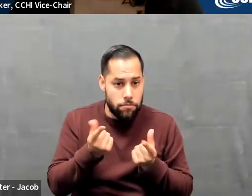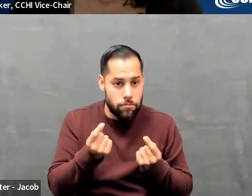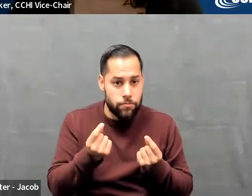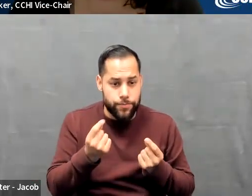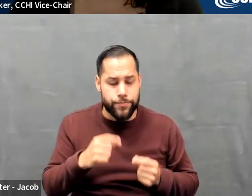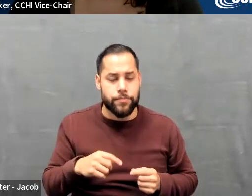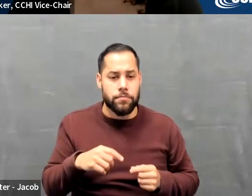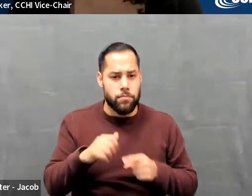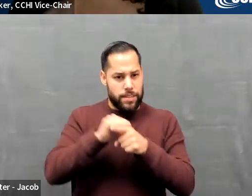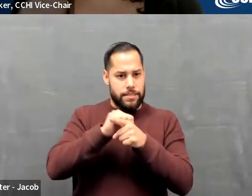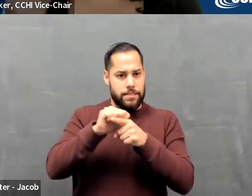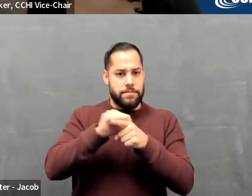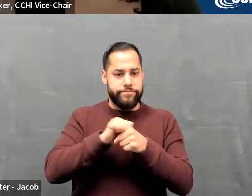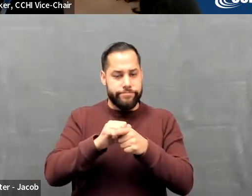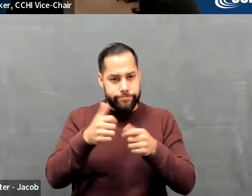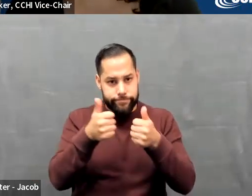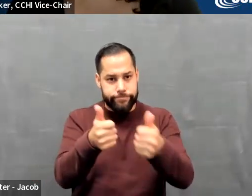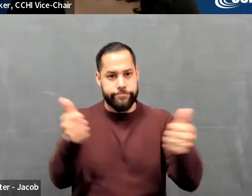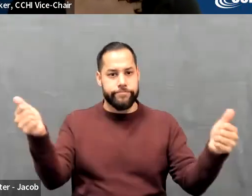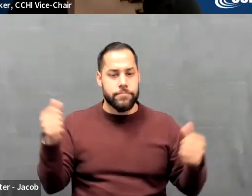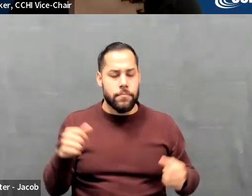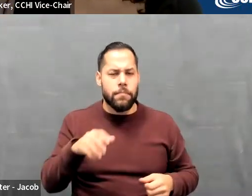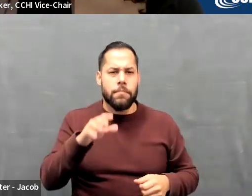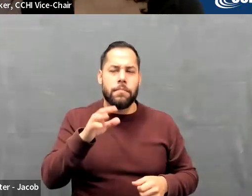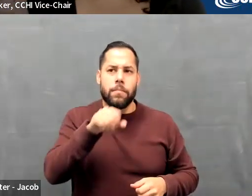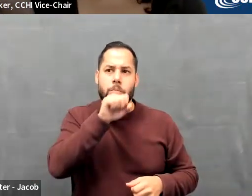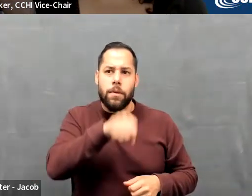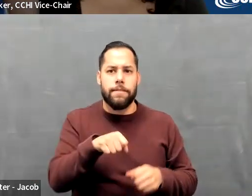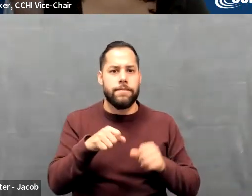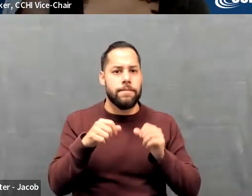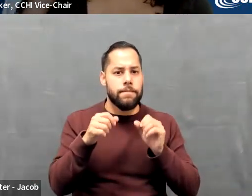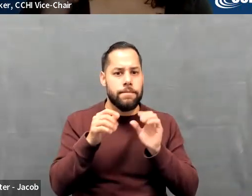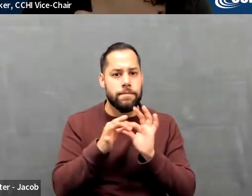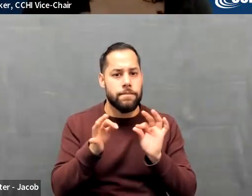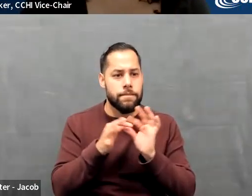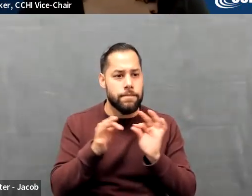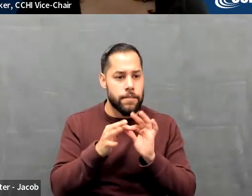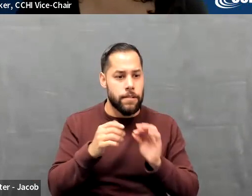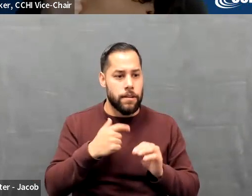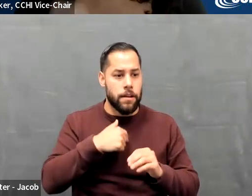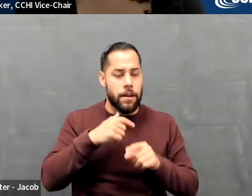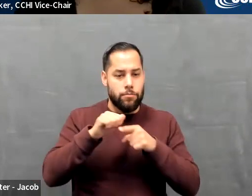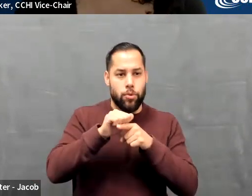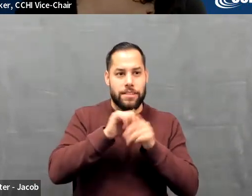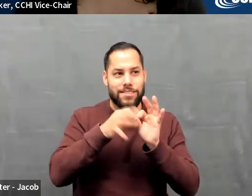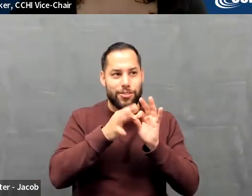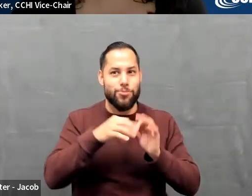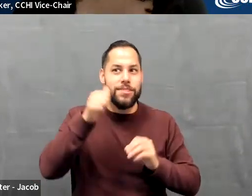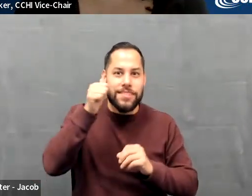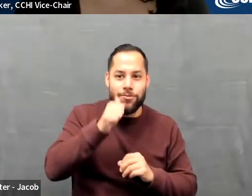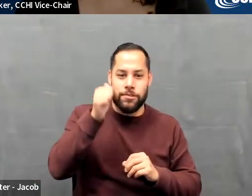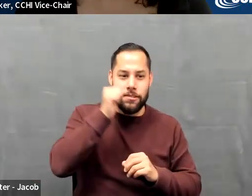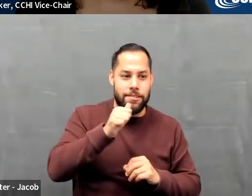to practice it. I would love to say that I practice interpreting every day and